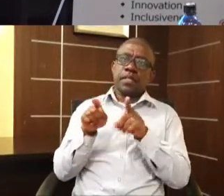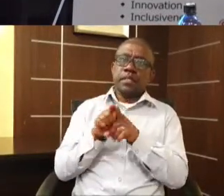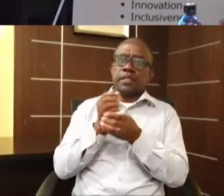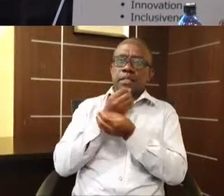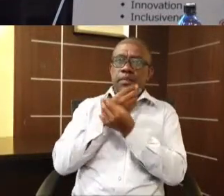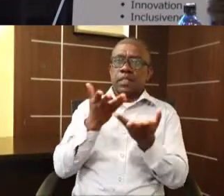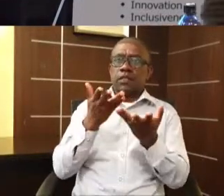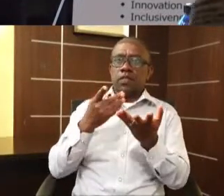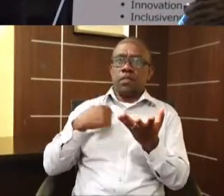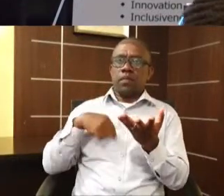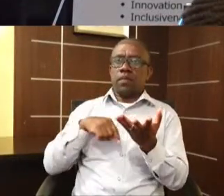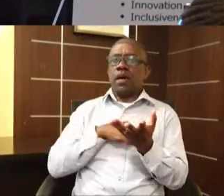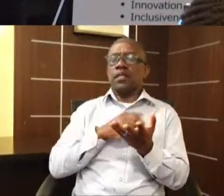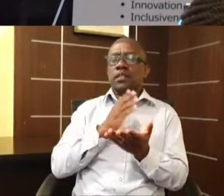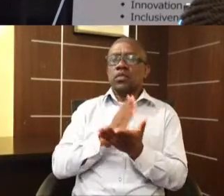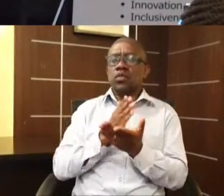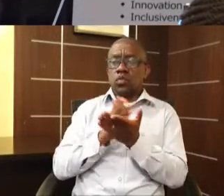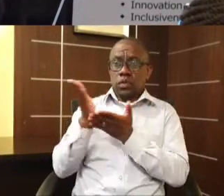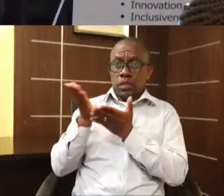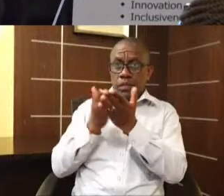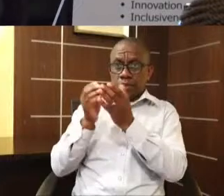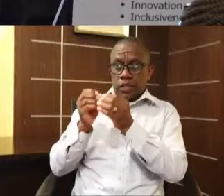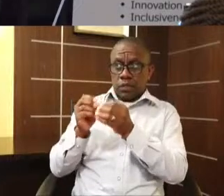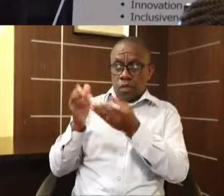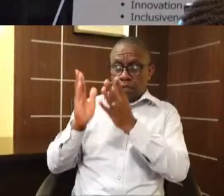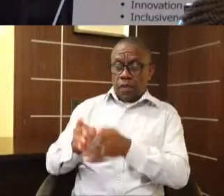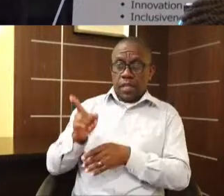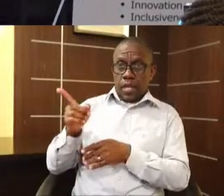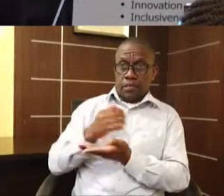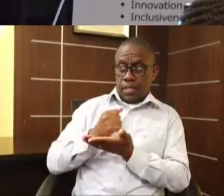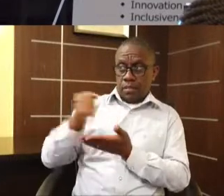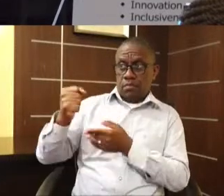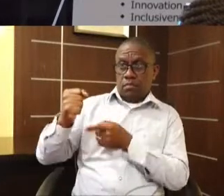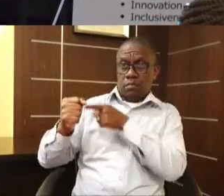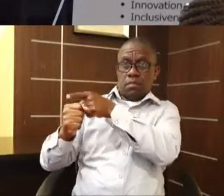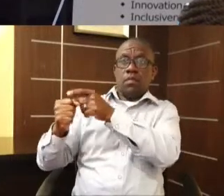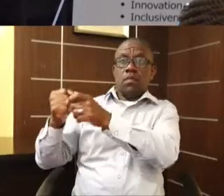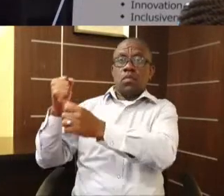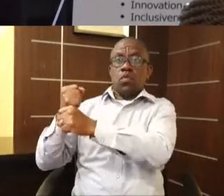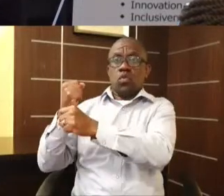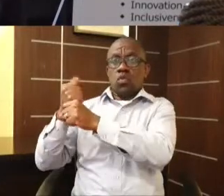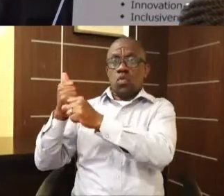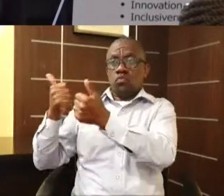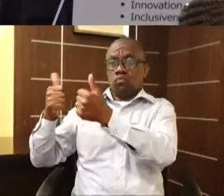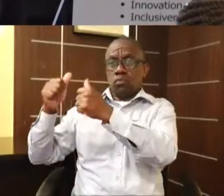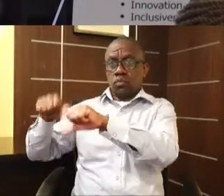the service provider. Did you actually get the service that you went for? And were you able to get the